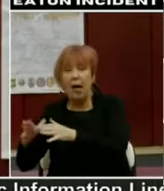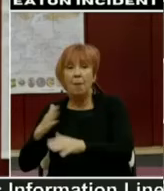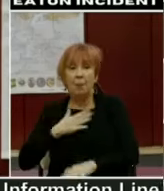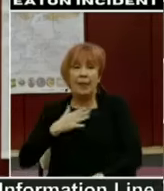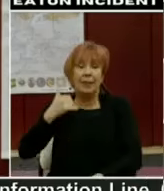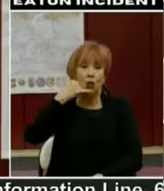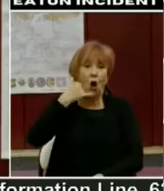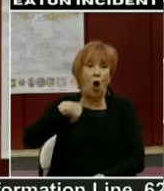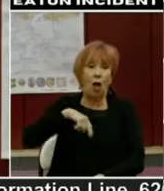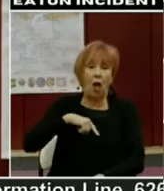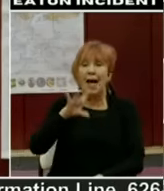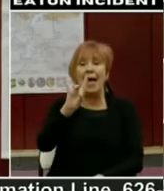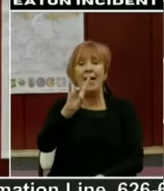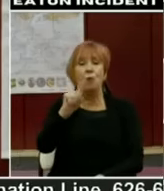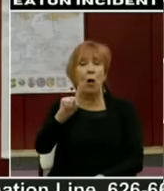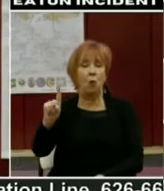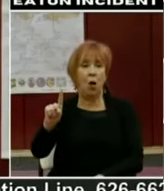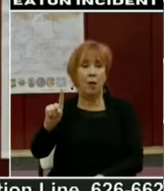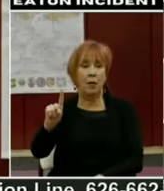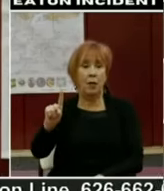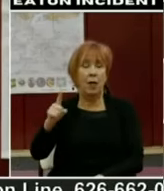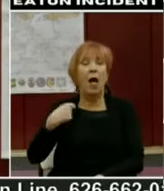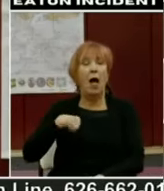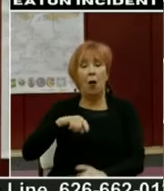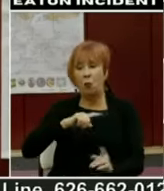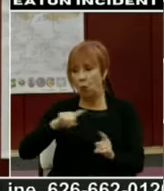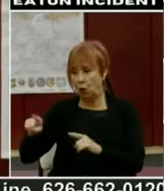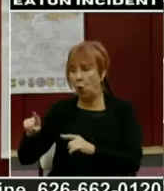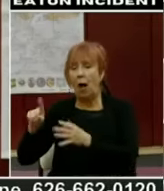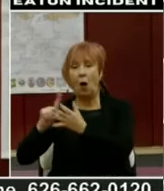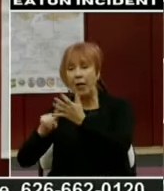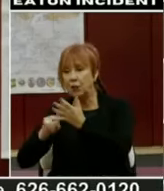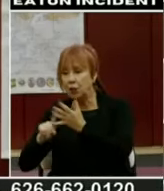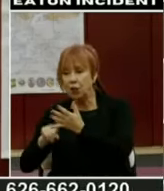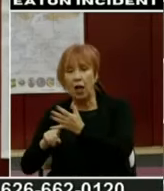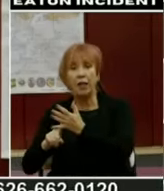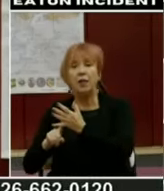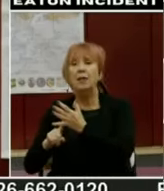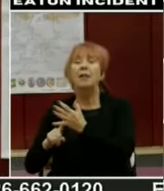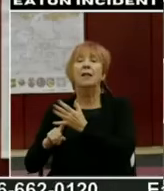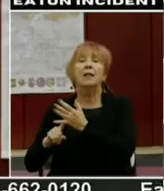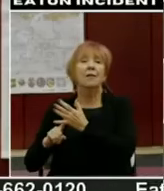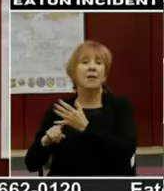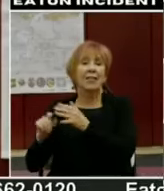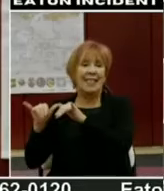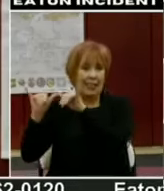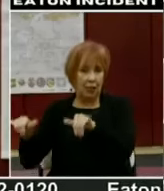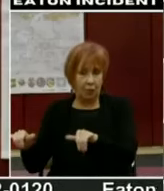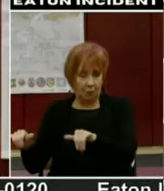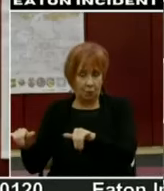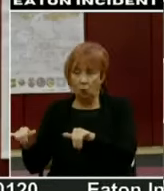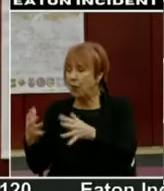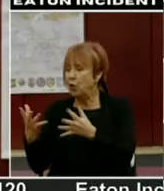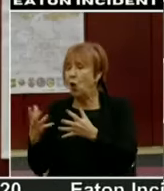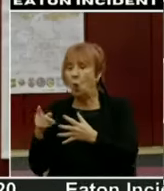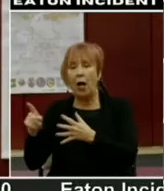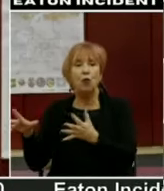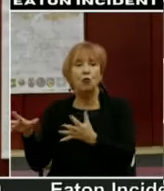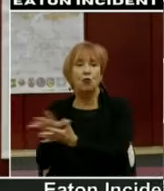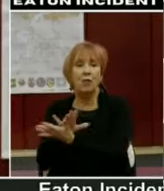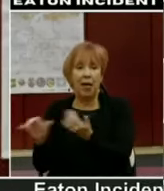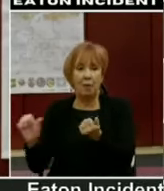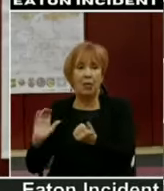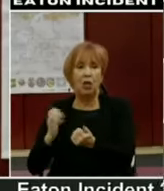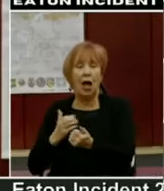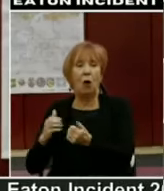811, that allows us to come out and mark our utility services. That way we don't have any further damage. But that's where we